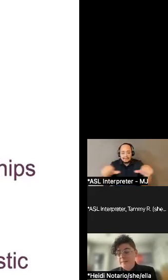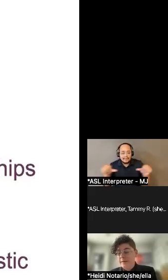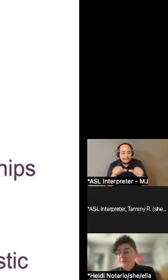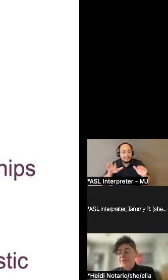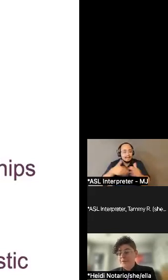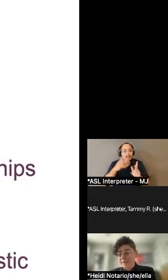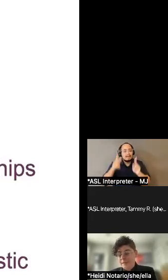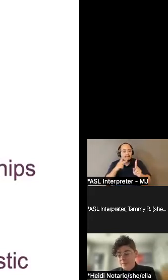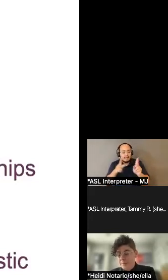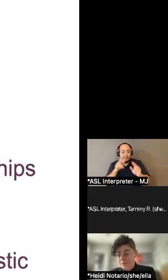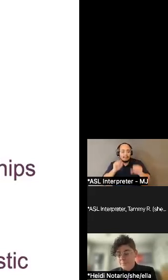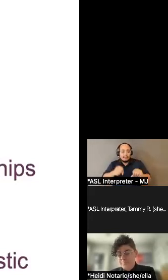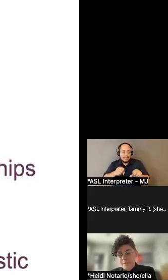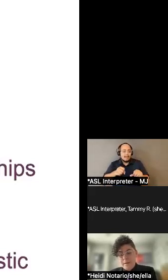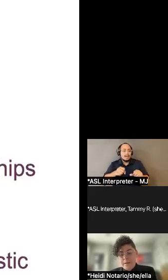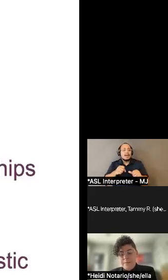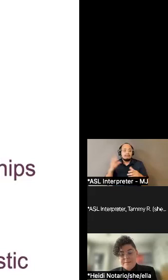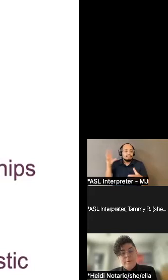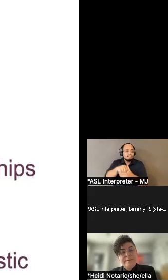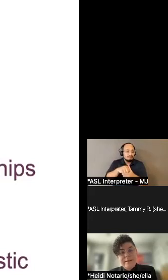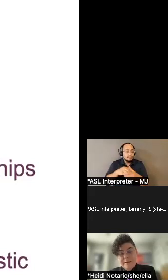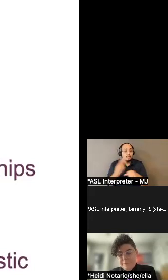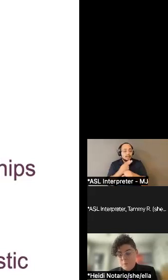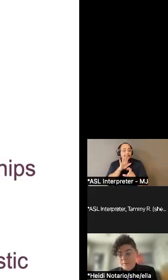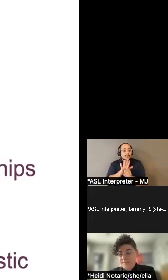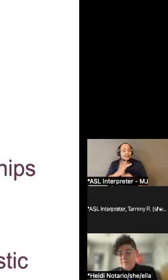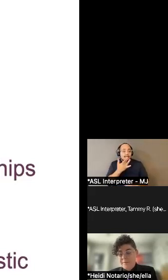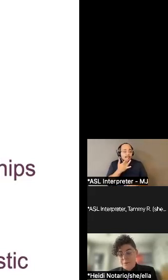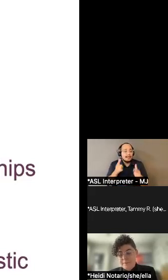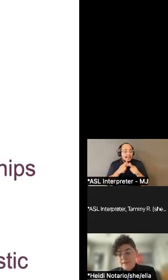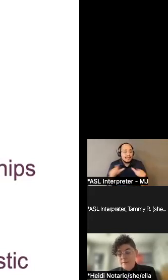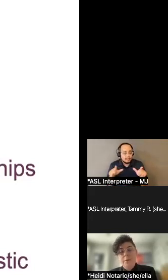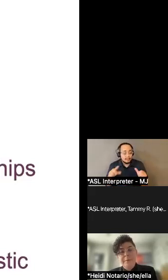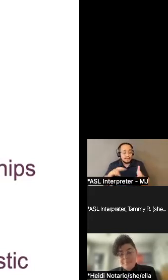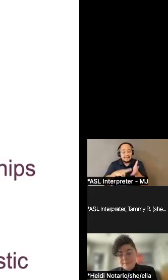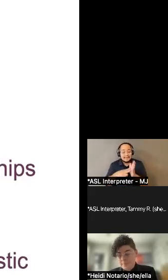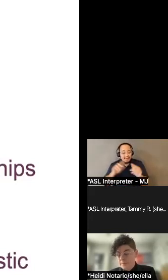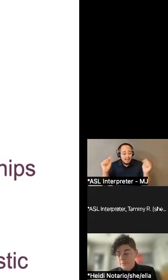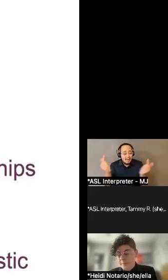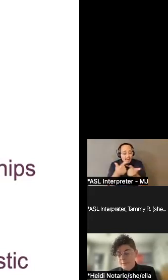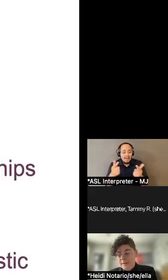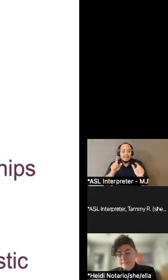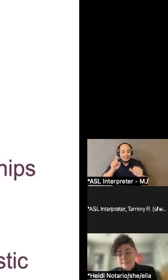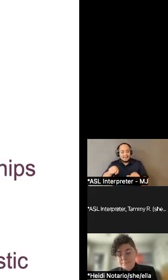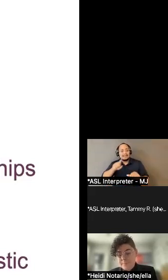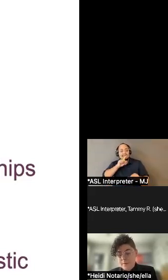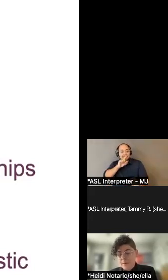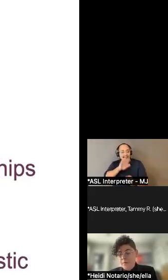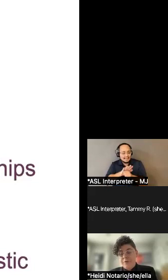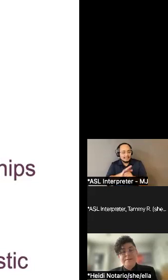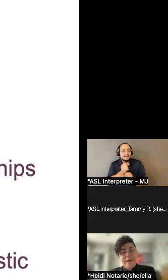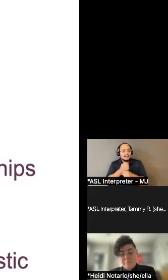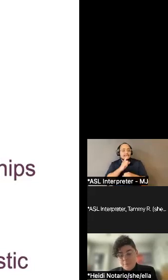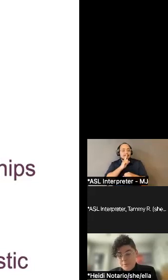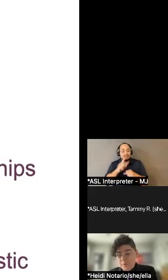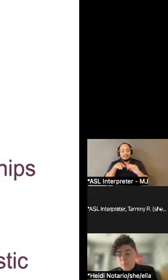fully and in their preferred language. This will take everyone's effort and commitment to make a reality.